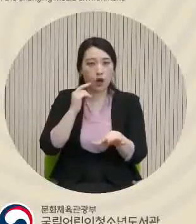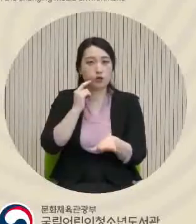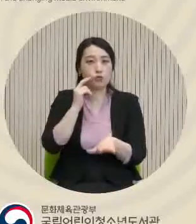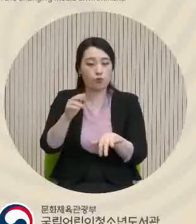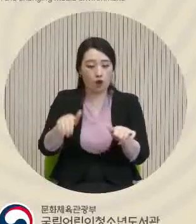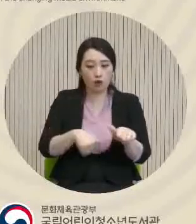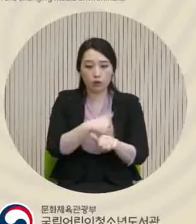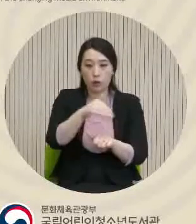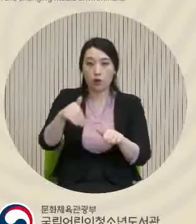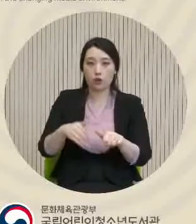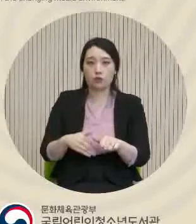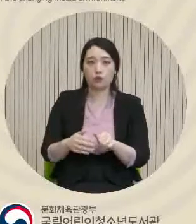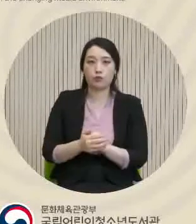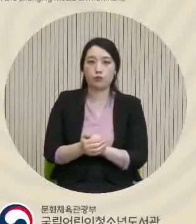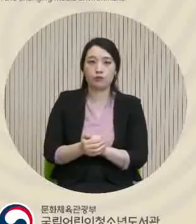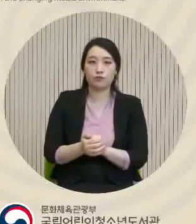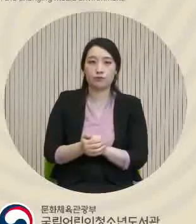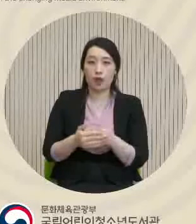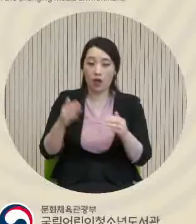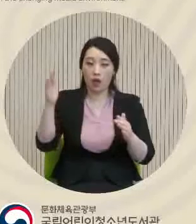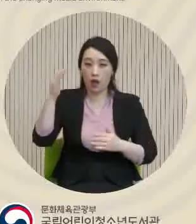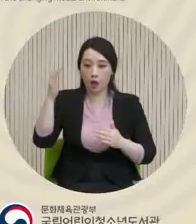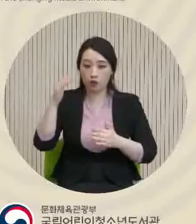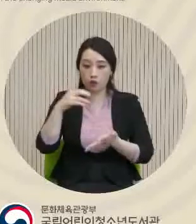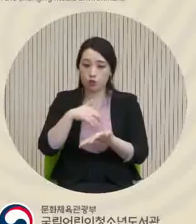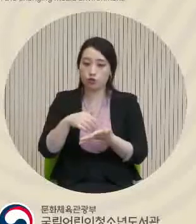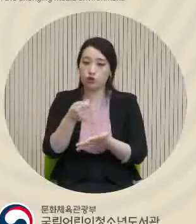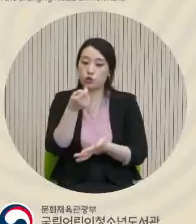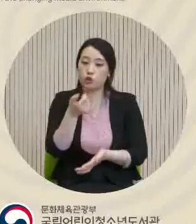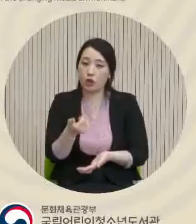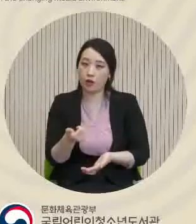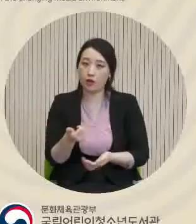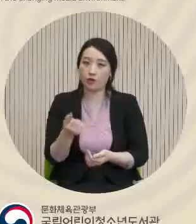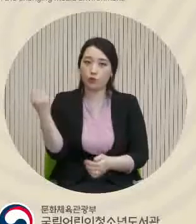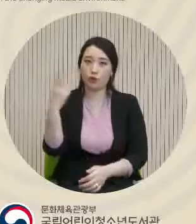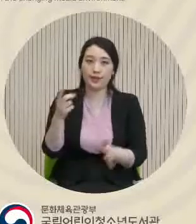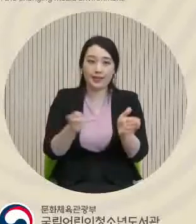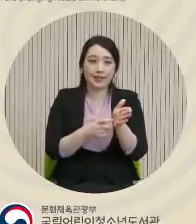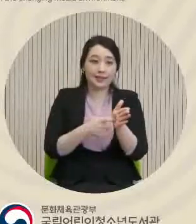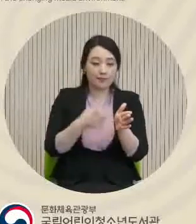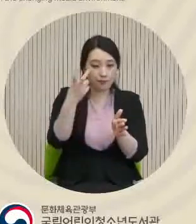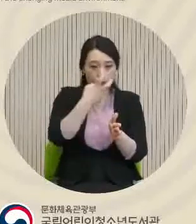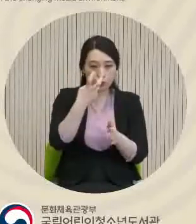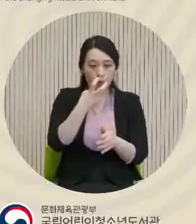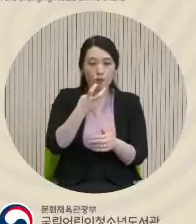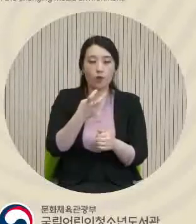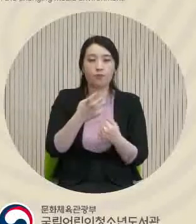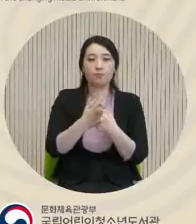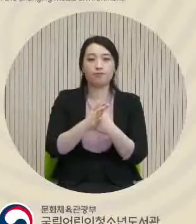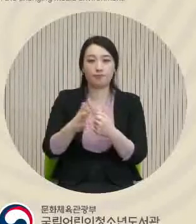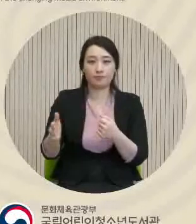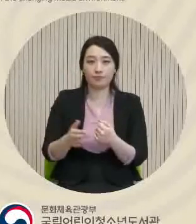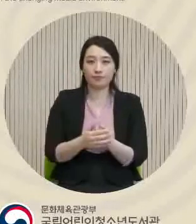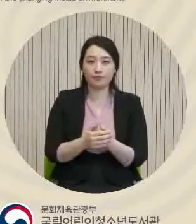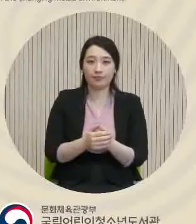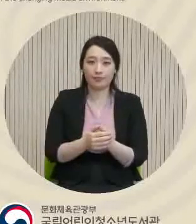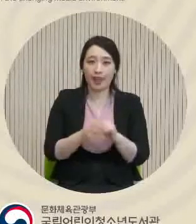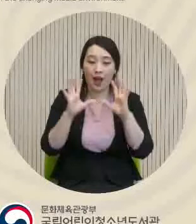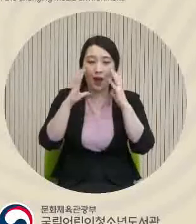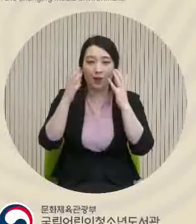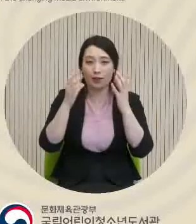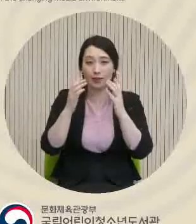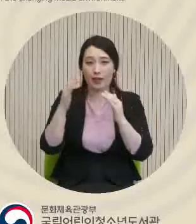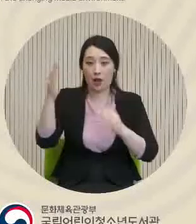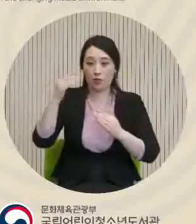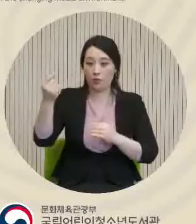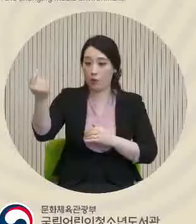special schools. Luckily, amid COVID-19, the special schools have small size classes,